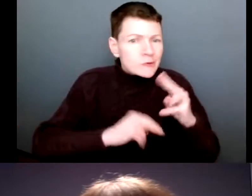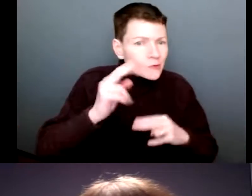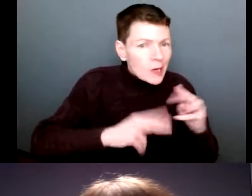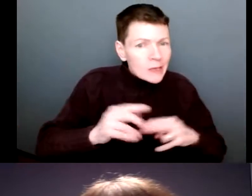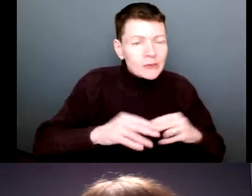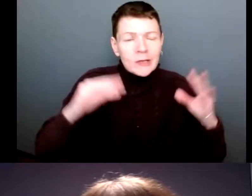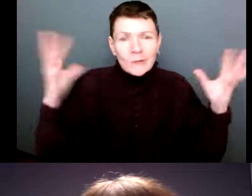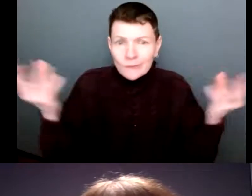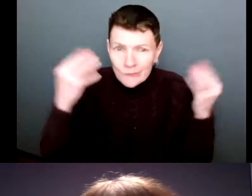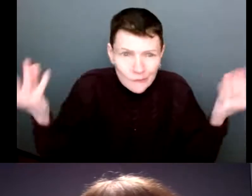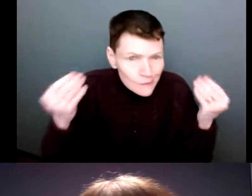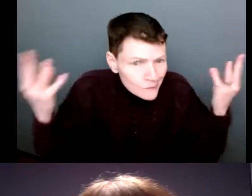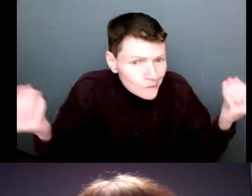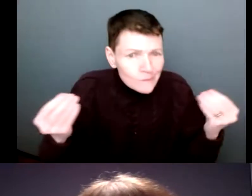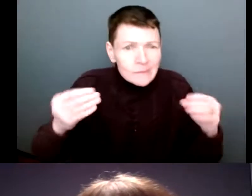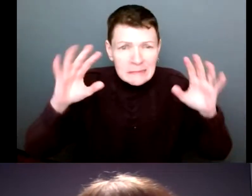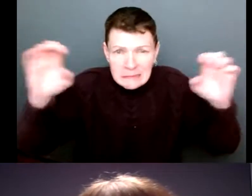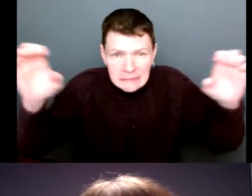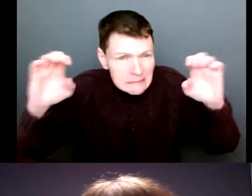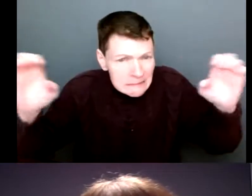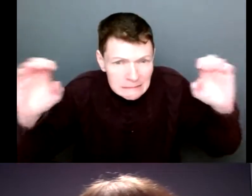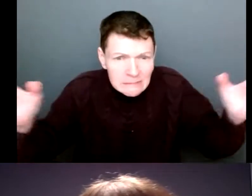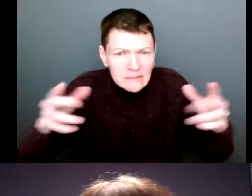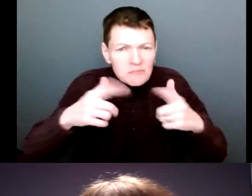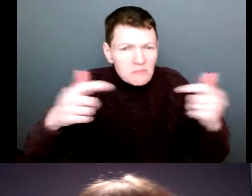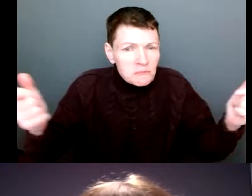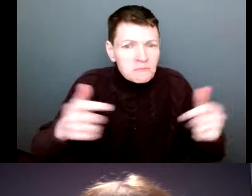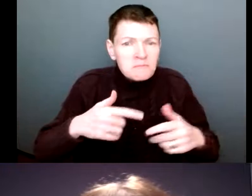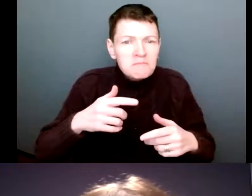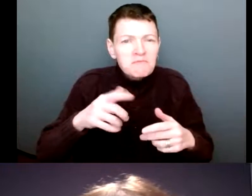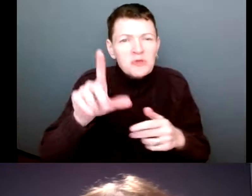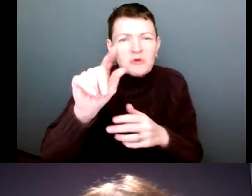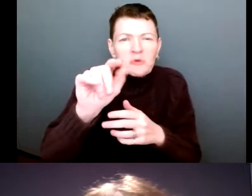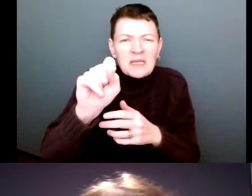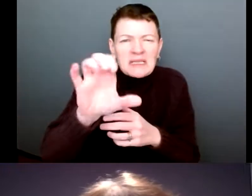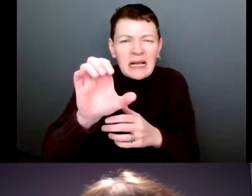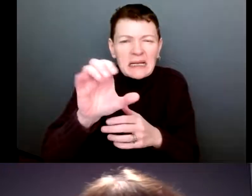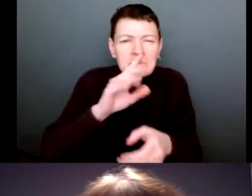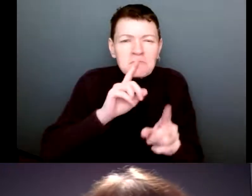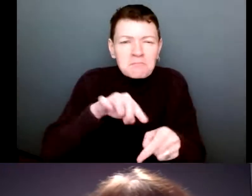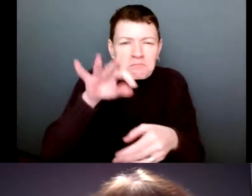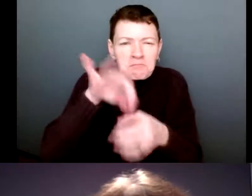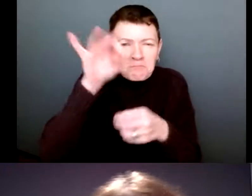emergency vehicle sirens, etc. And we'll give you 20 seconds for this poll.